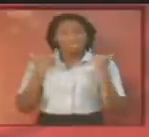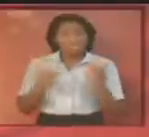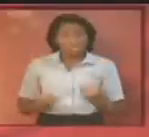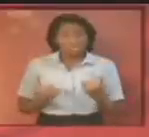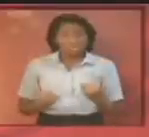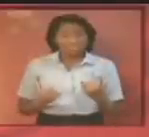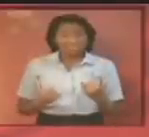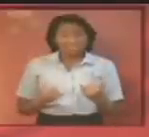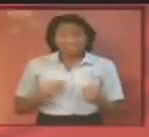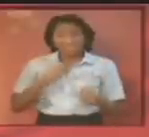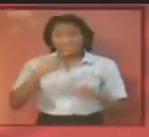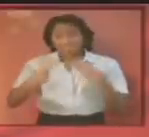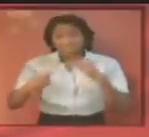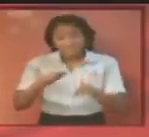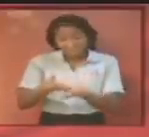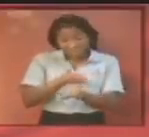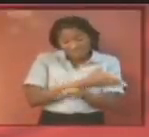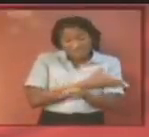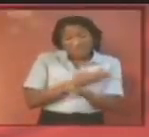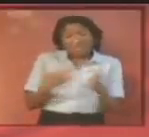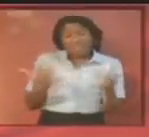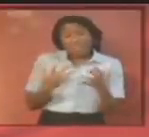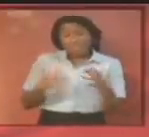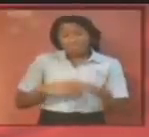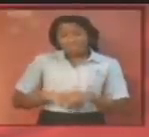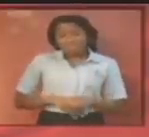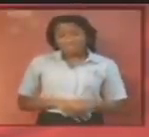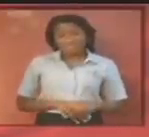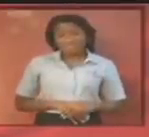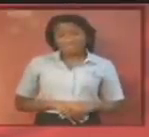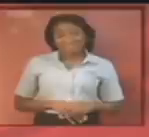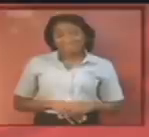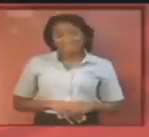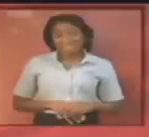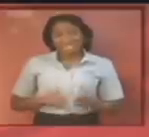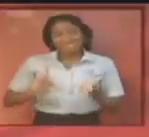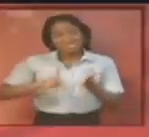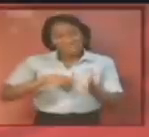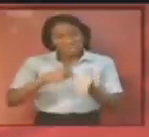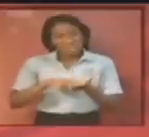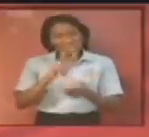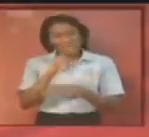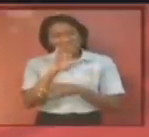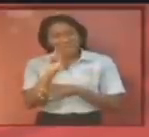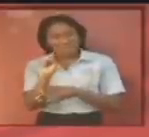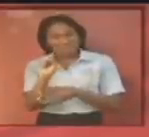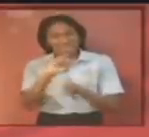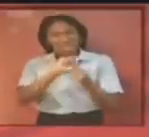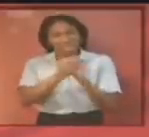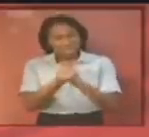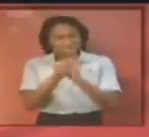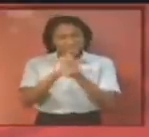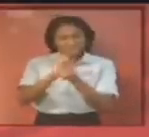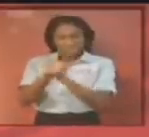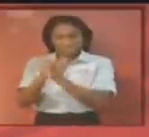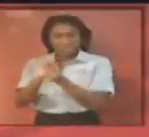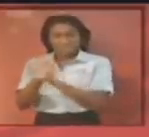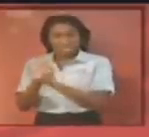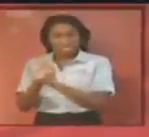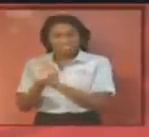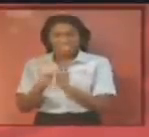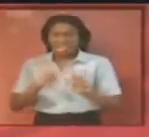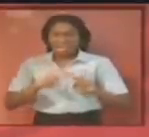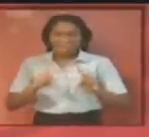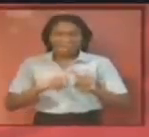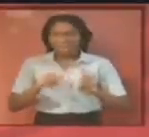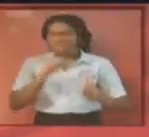discussed before, most of these mutations have little or no effect on the virus's ability to cause infection or disease.